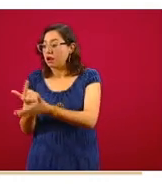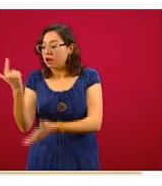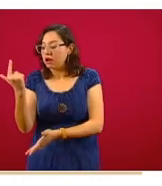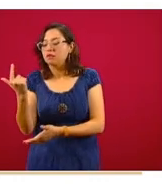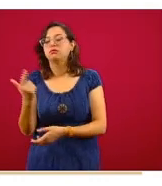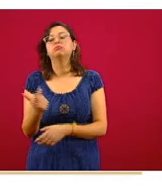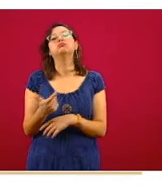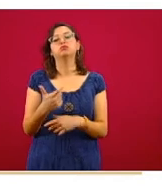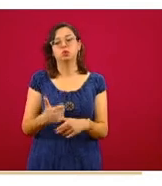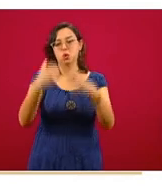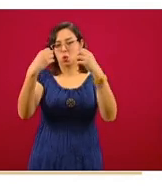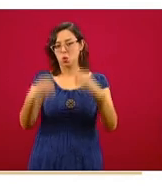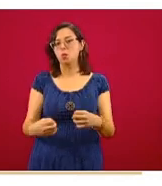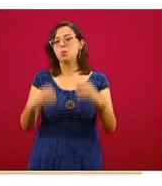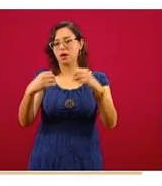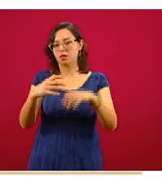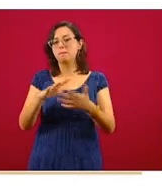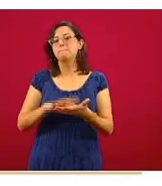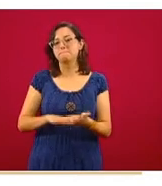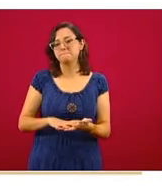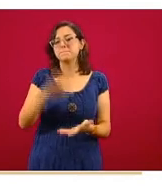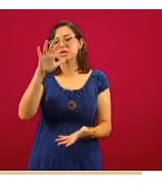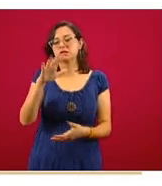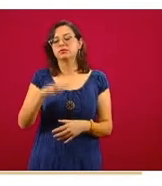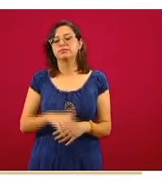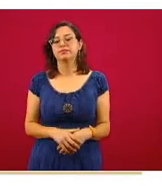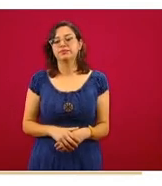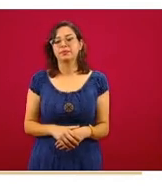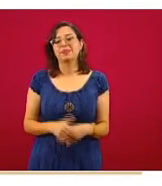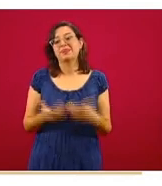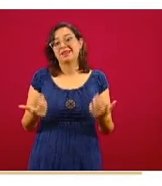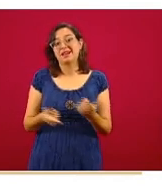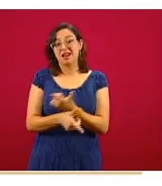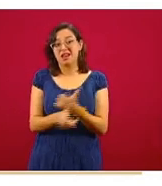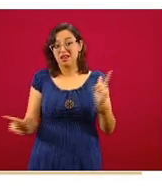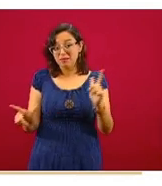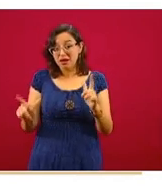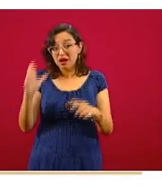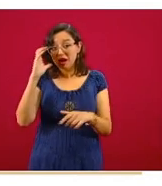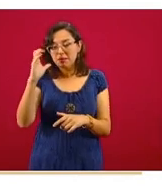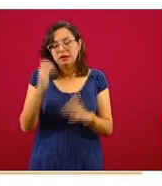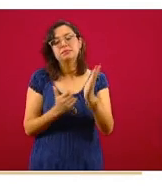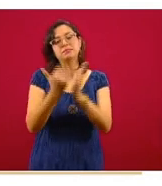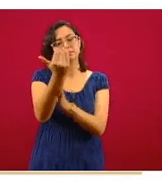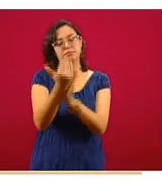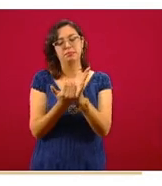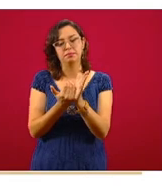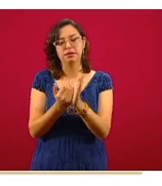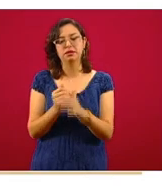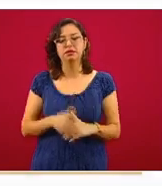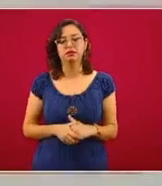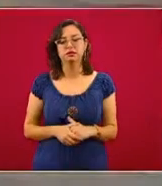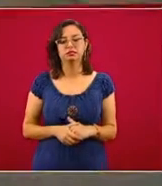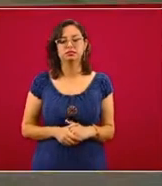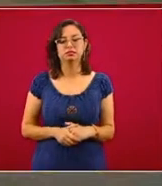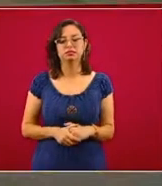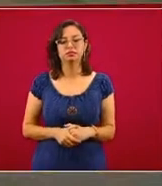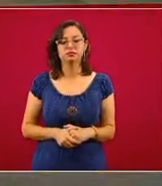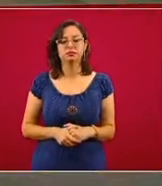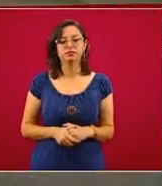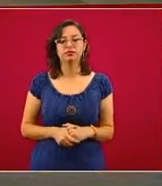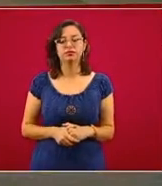of Mexico. And these ones are the ones that have the highest occupation in the whole country. And by this we mean they